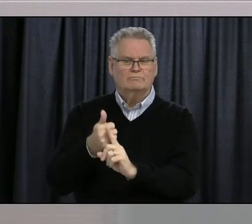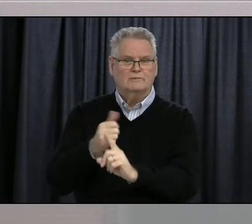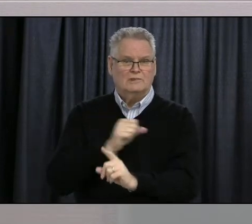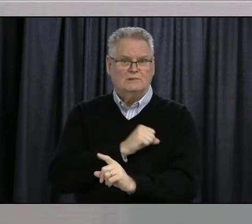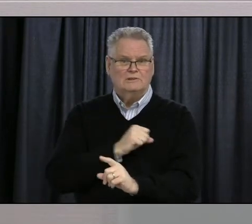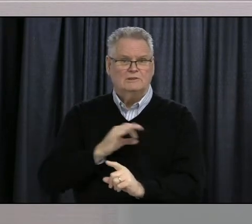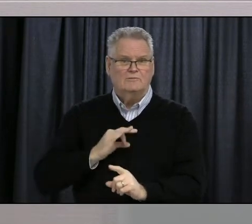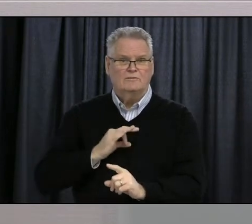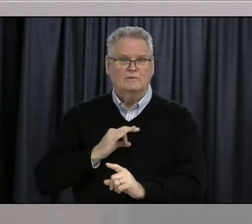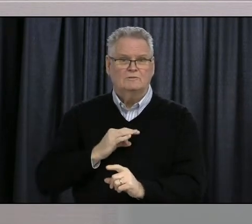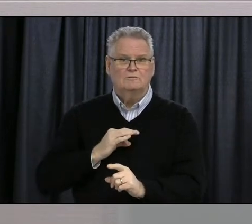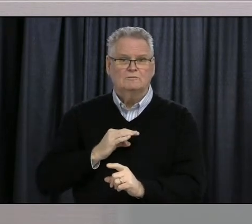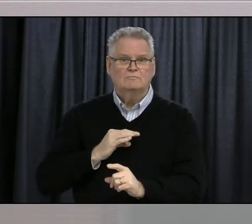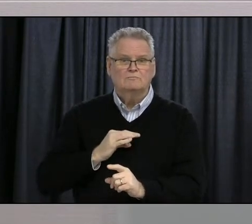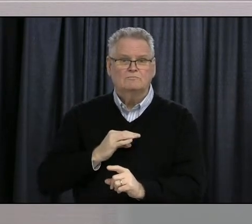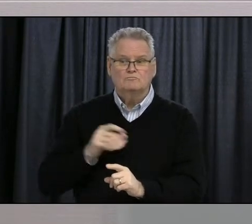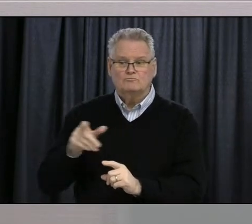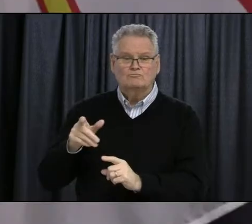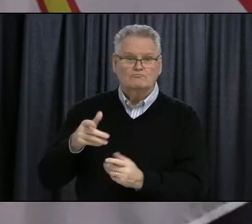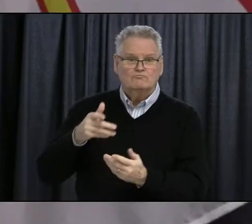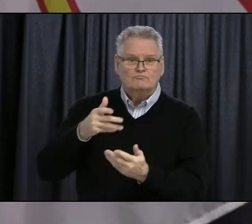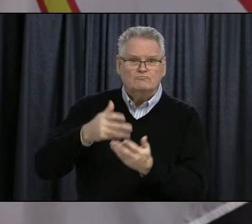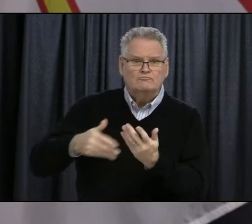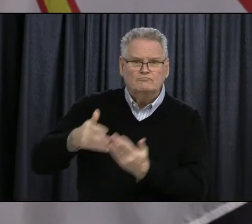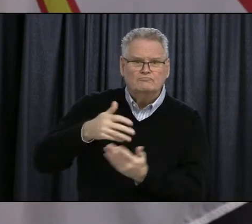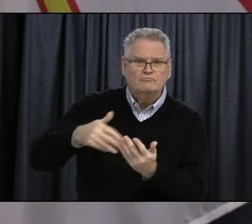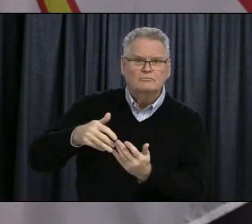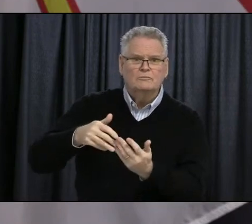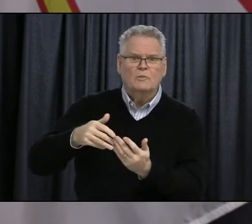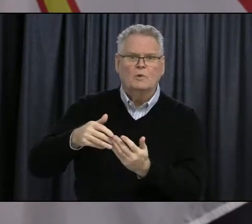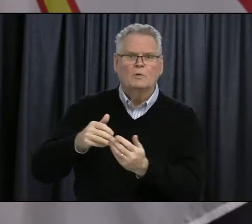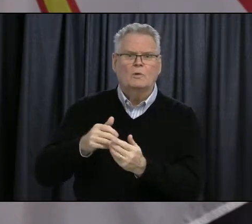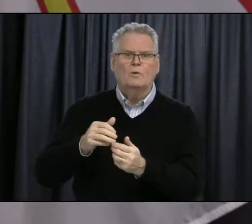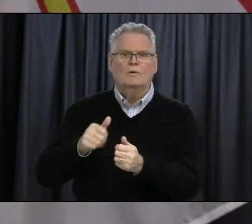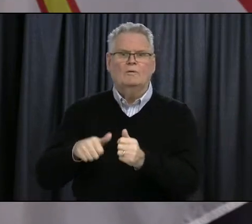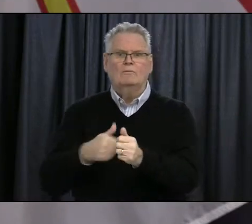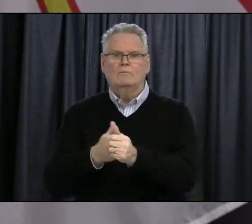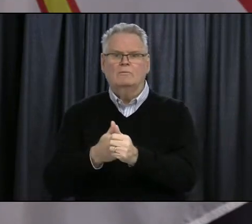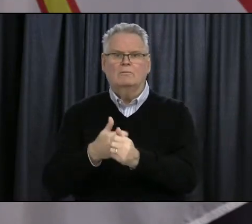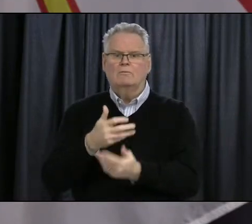traveling on board the ship may have been in contact with this person? So I can't